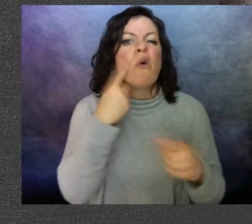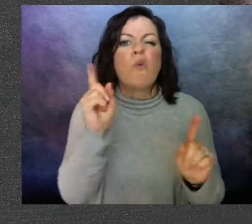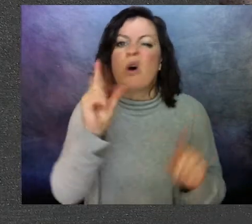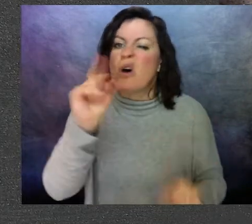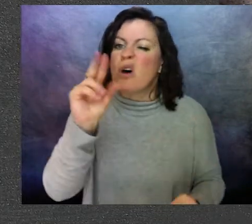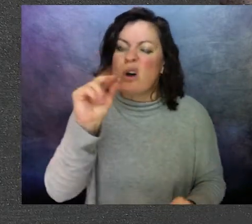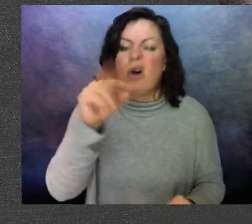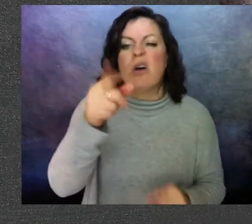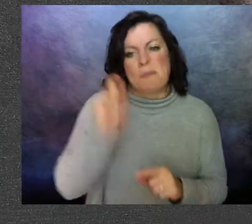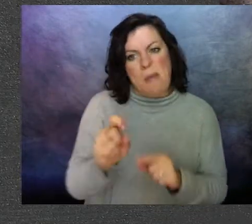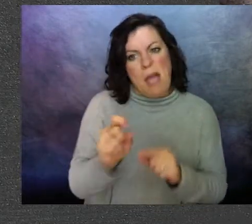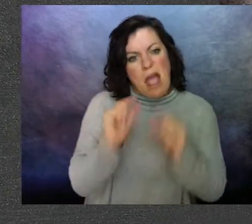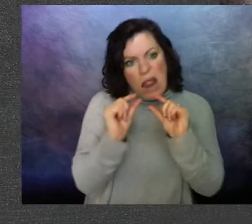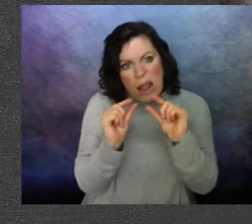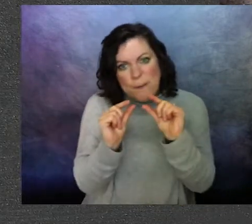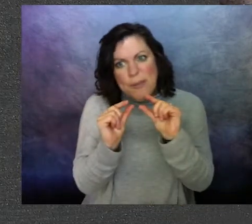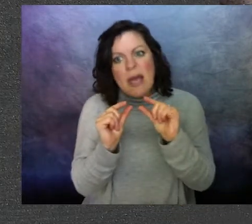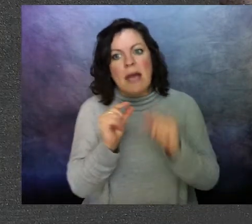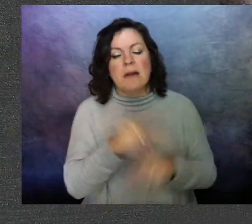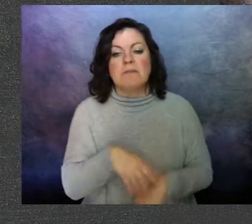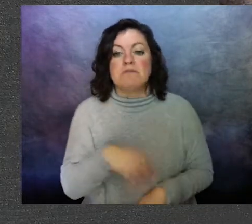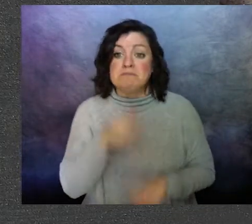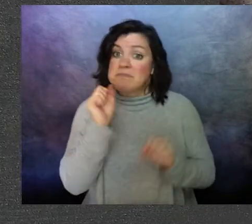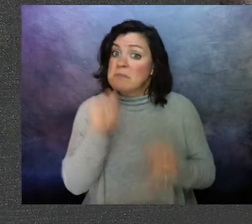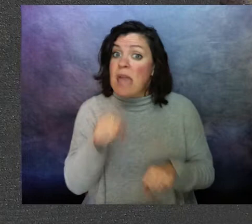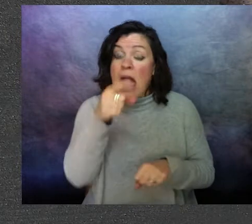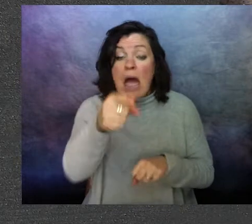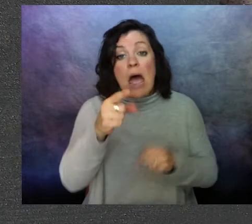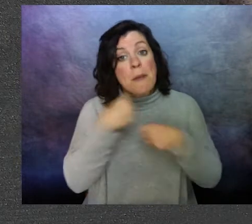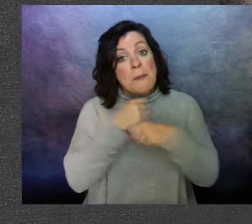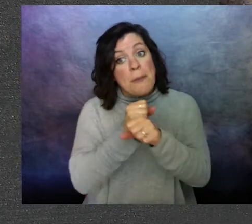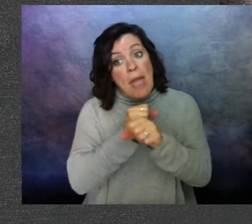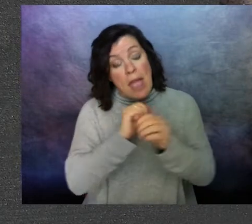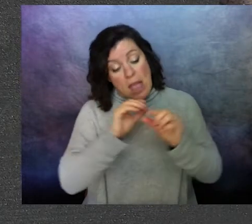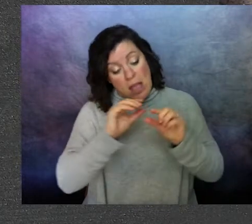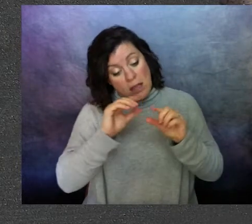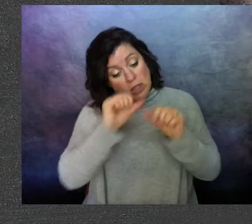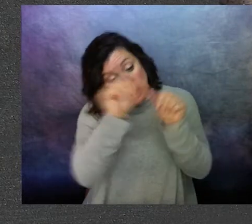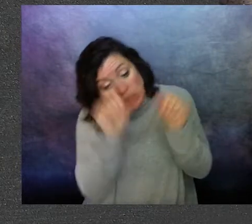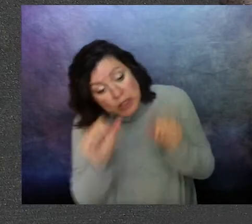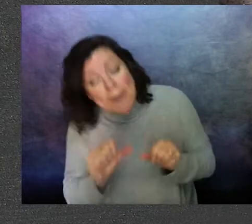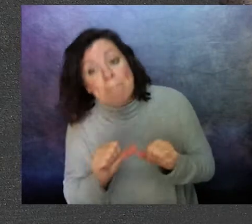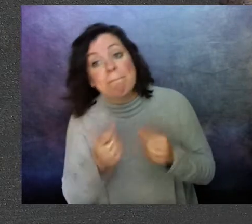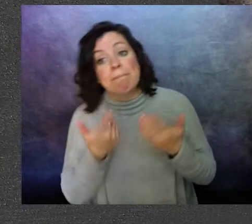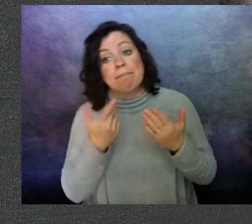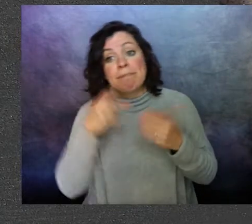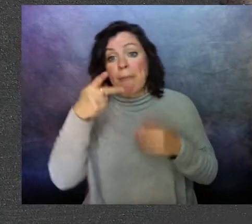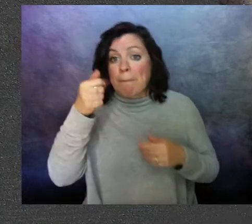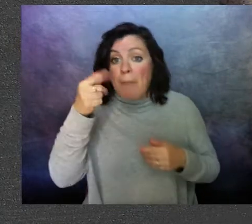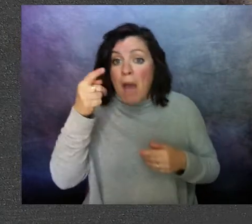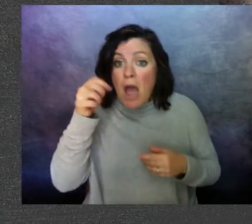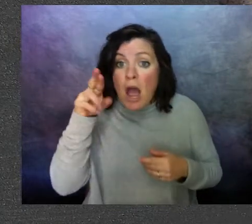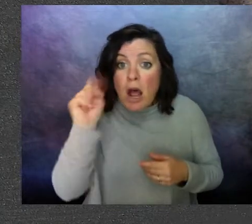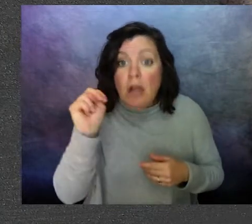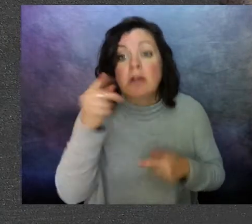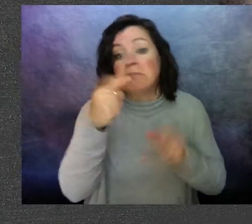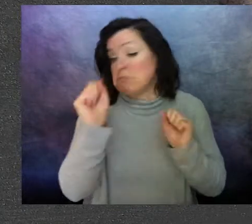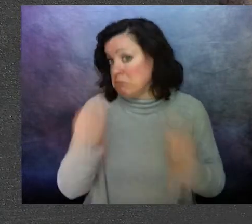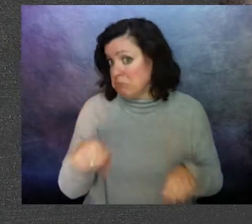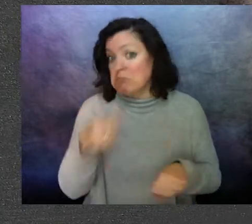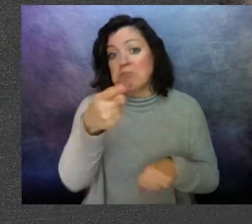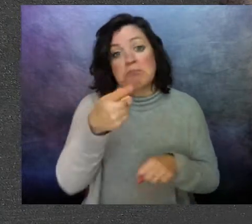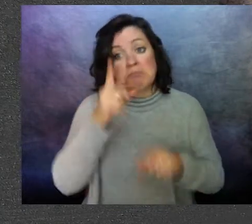want. And you can make a pattern of rose, or you can do, like, I'll do red, orange, red. I'm gonna